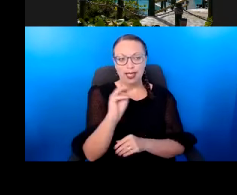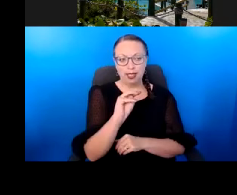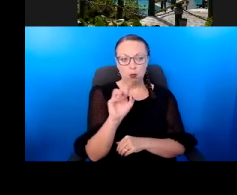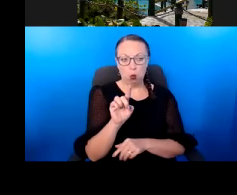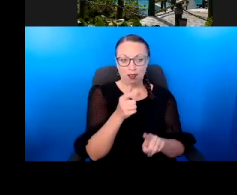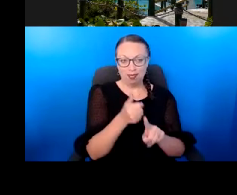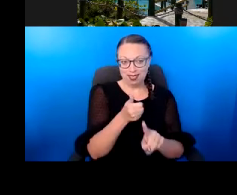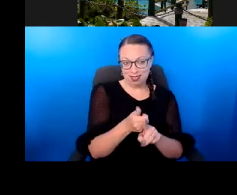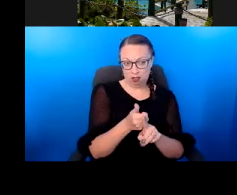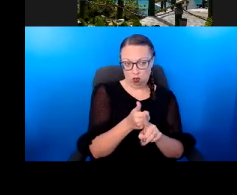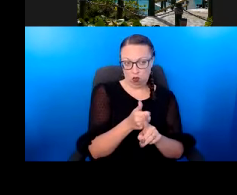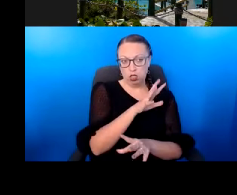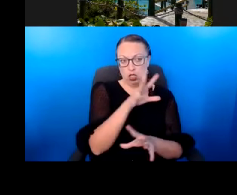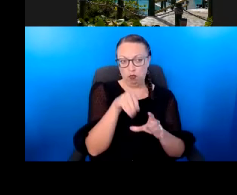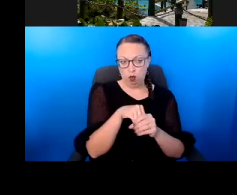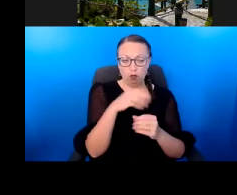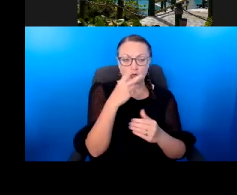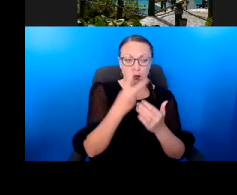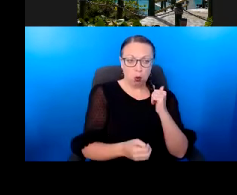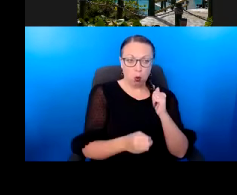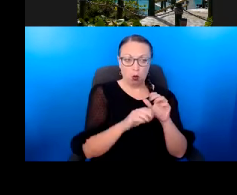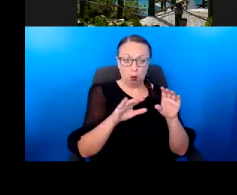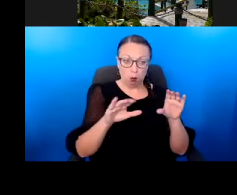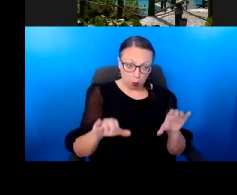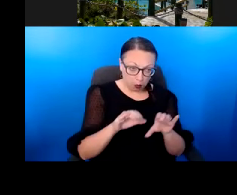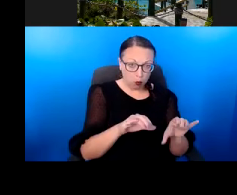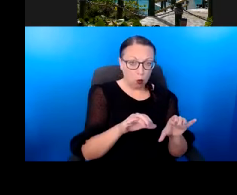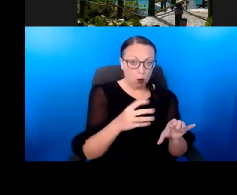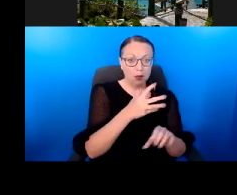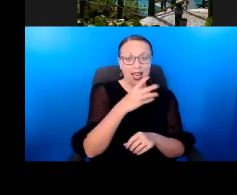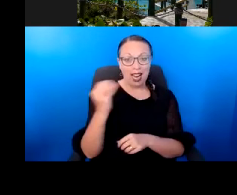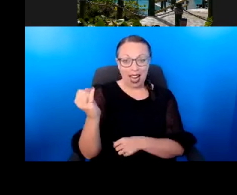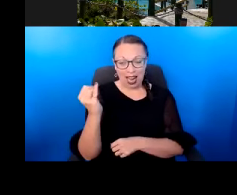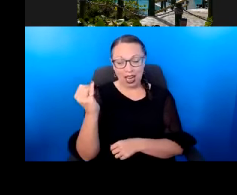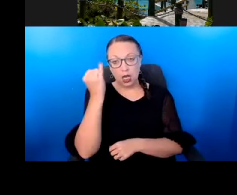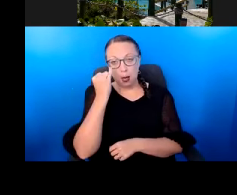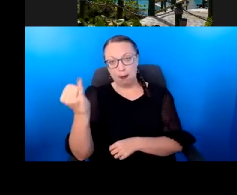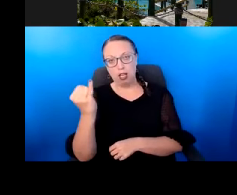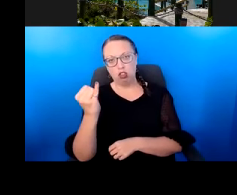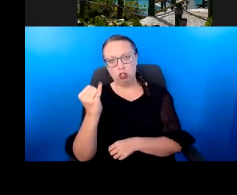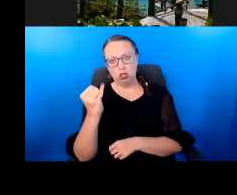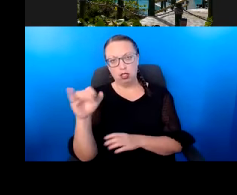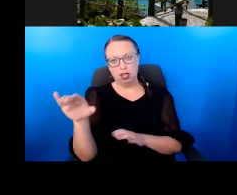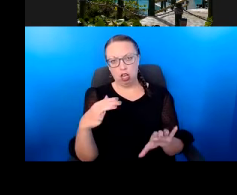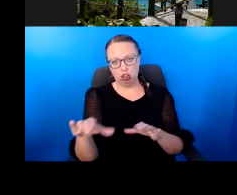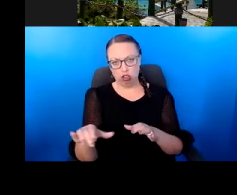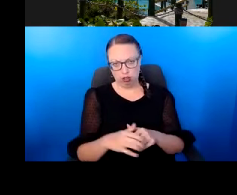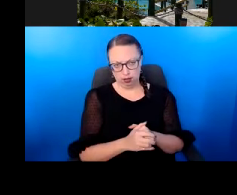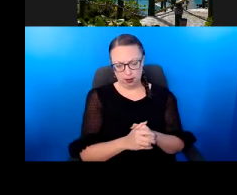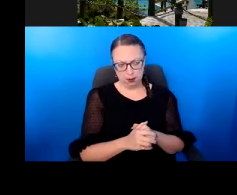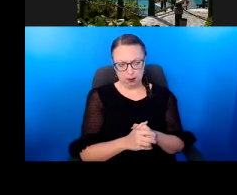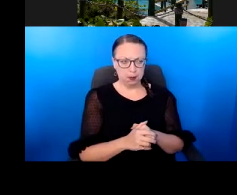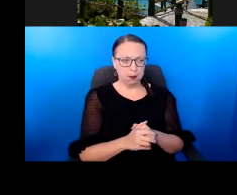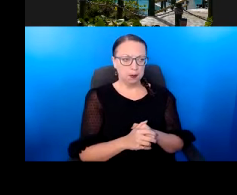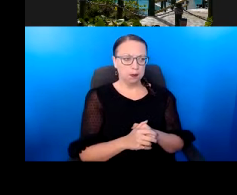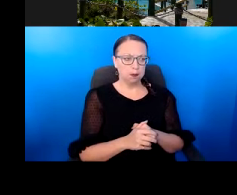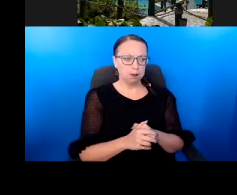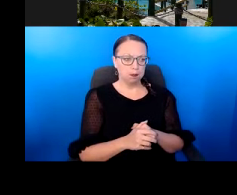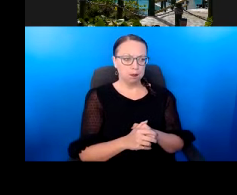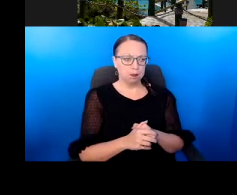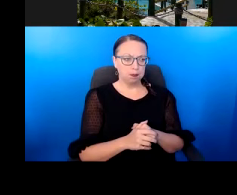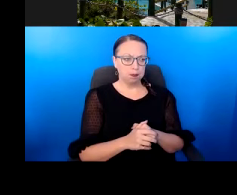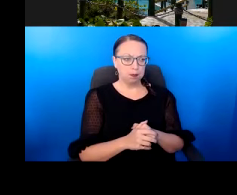is involved in both performed and imagined actions. So here's our question.